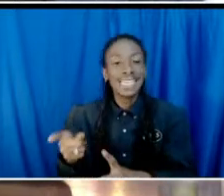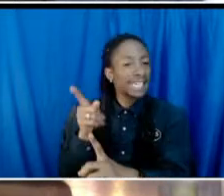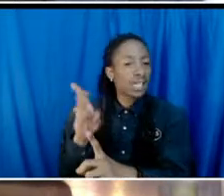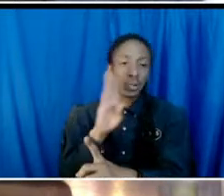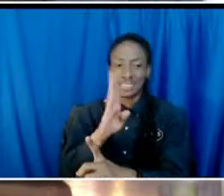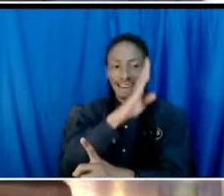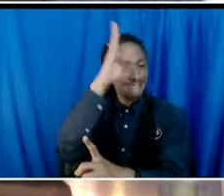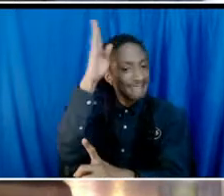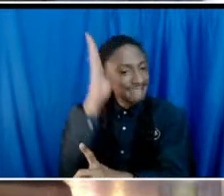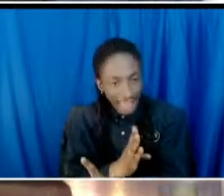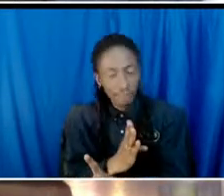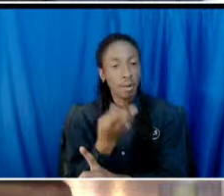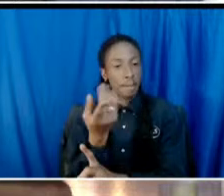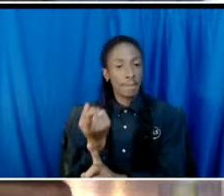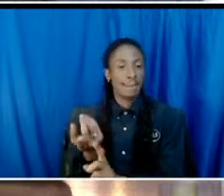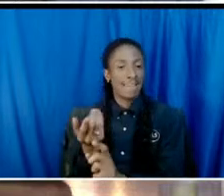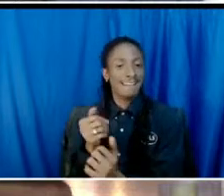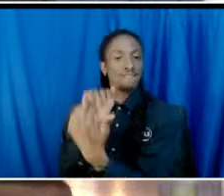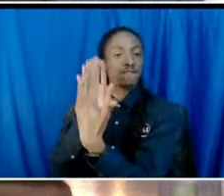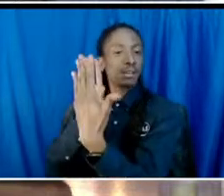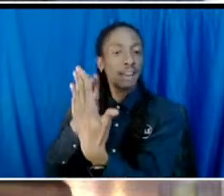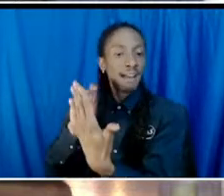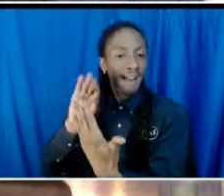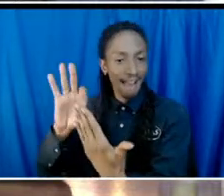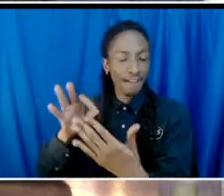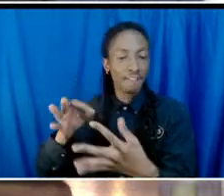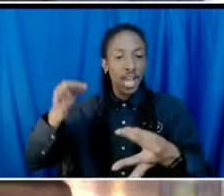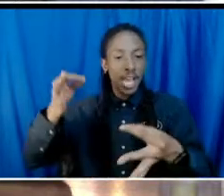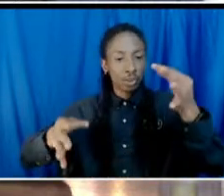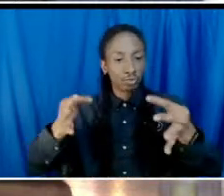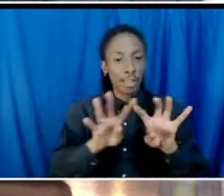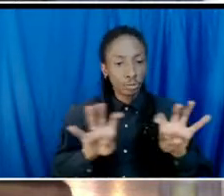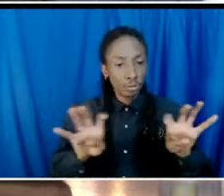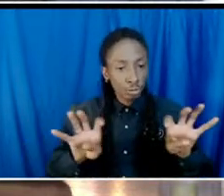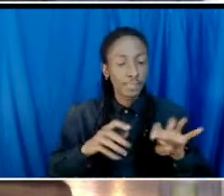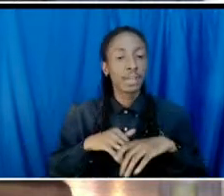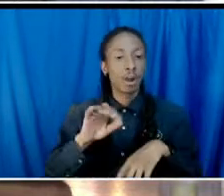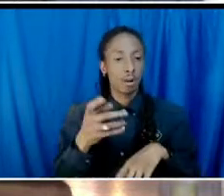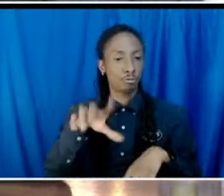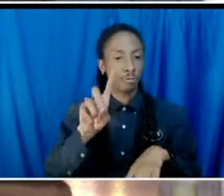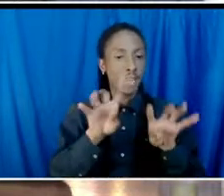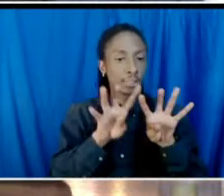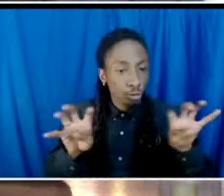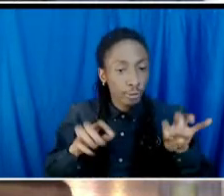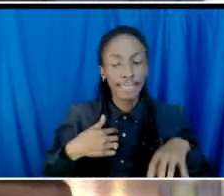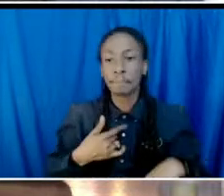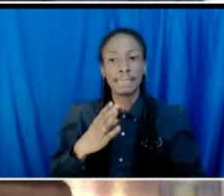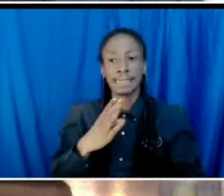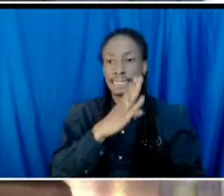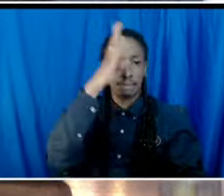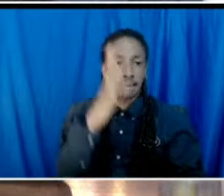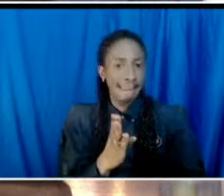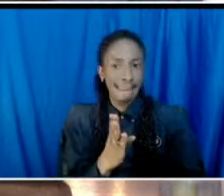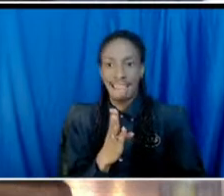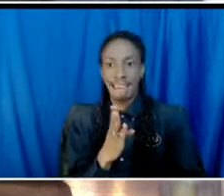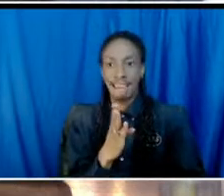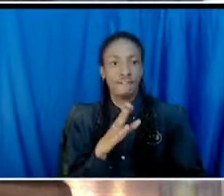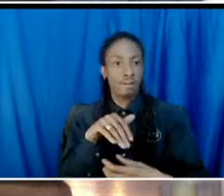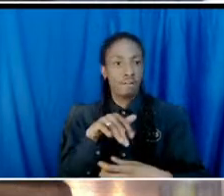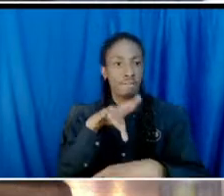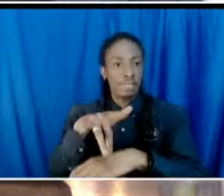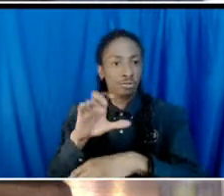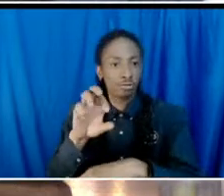front of a trial jury, a grand jury. He's never even been to Chris Wray's